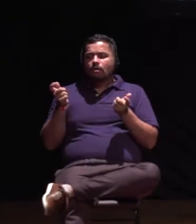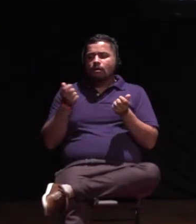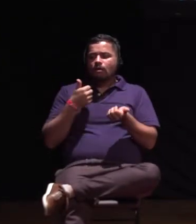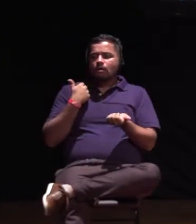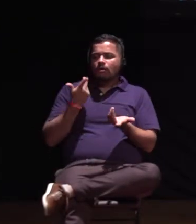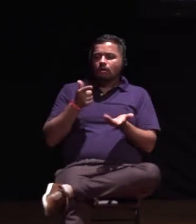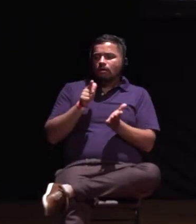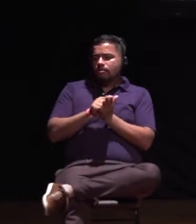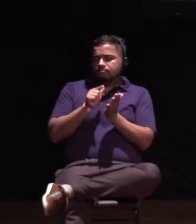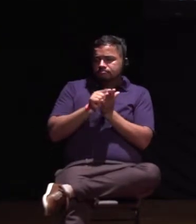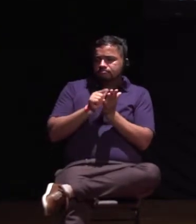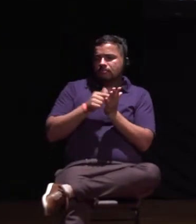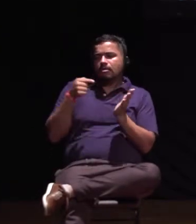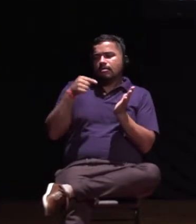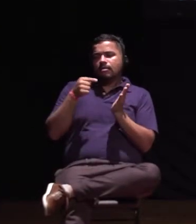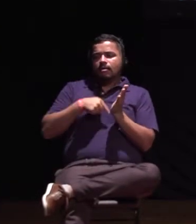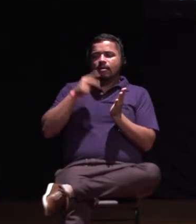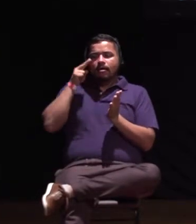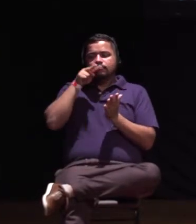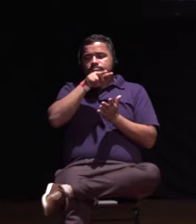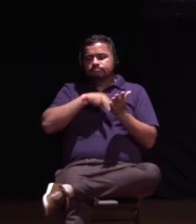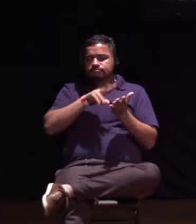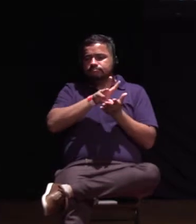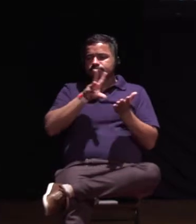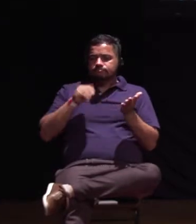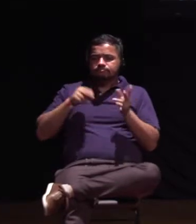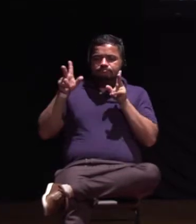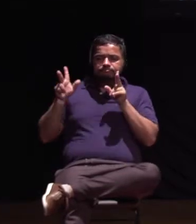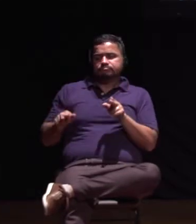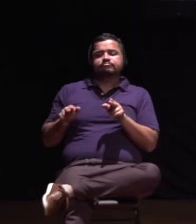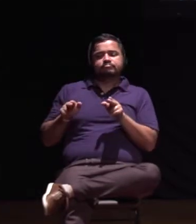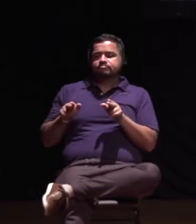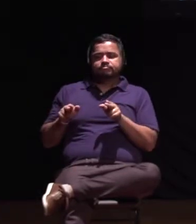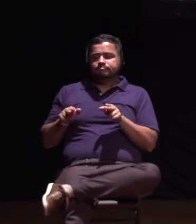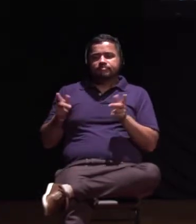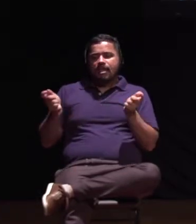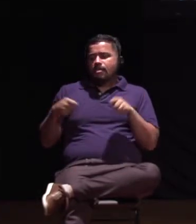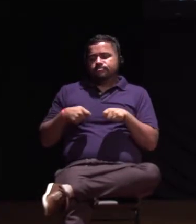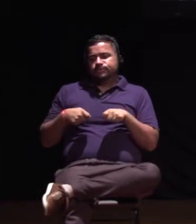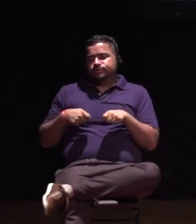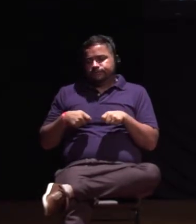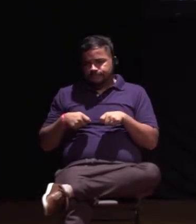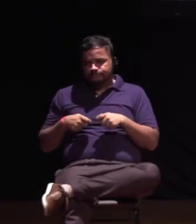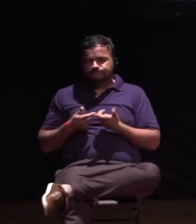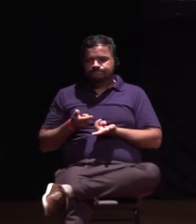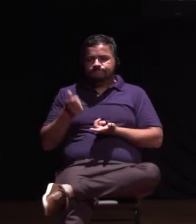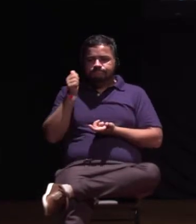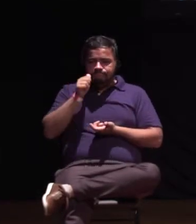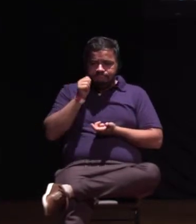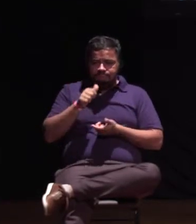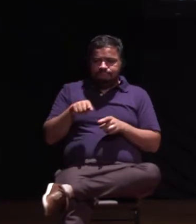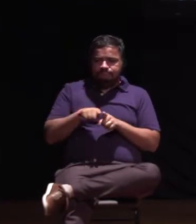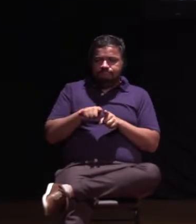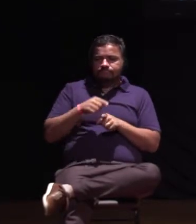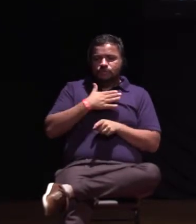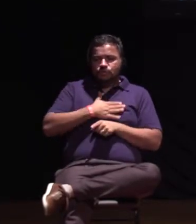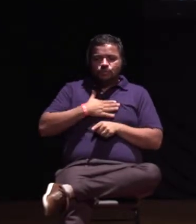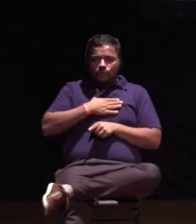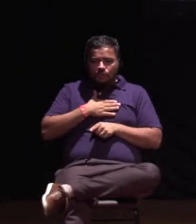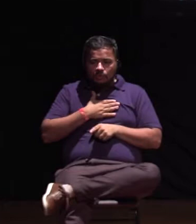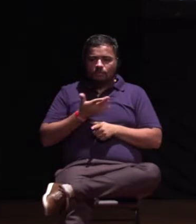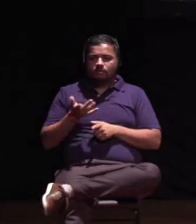And she is really very invested in accuracy, as much as there was often in some of the early 60s work an element